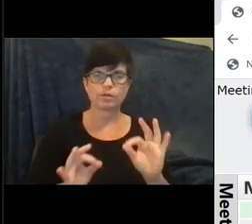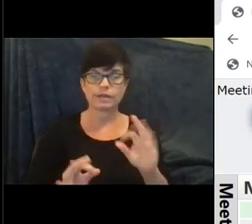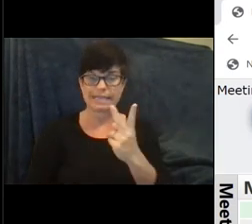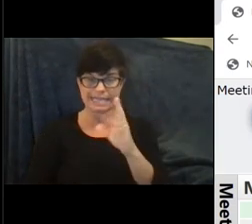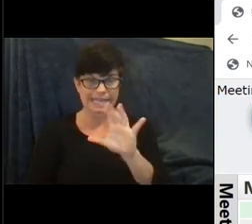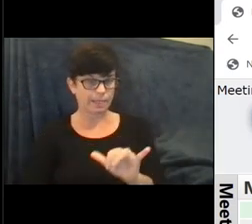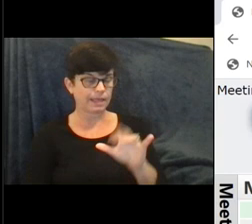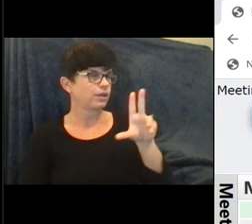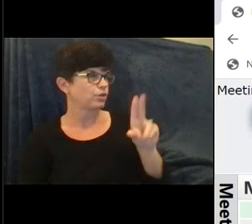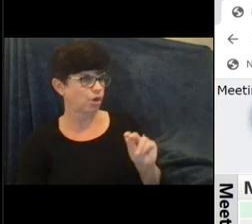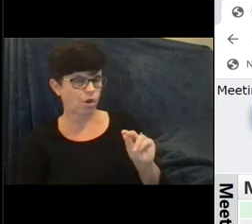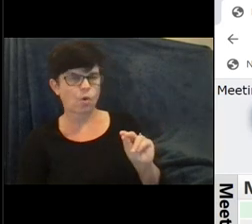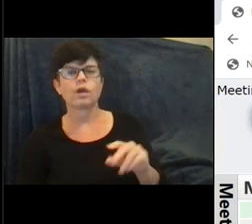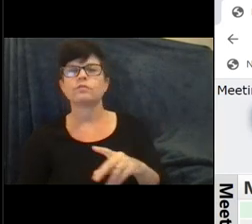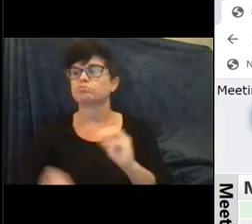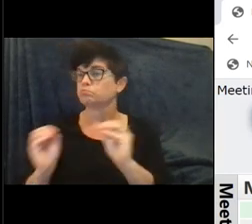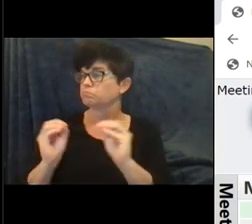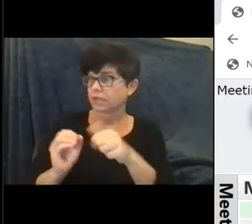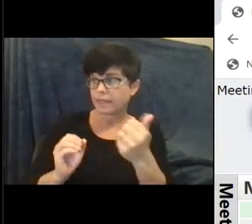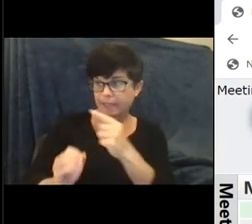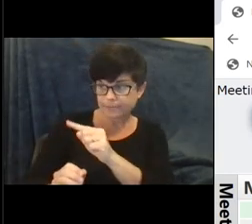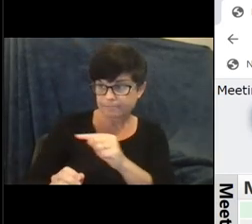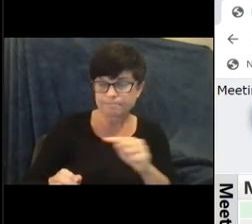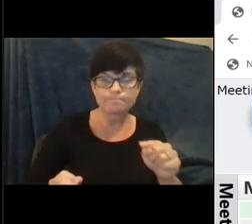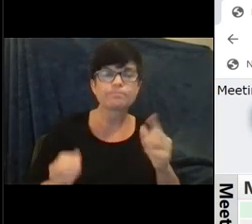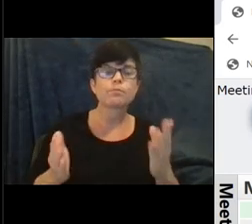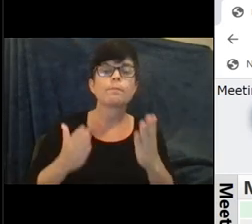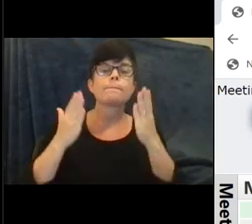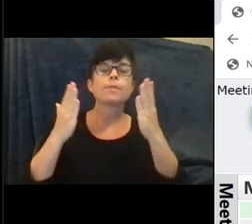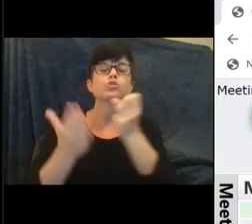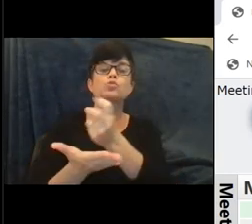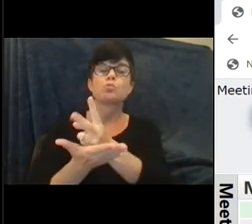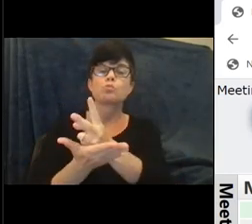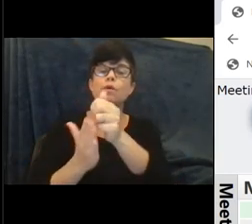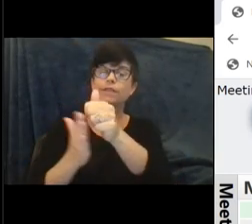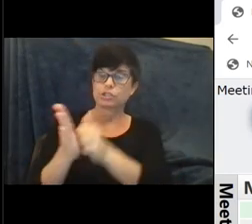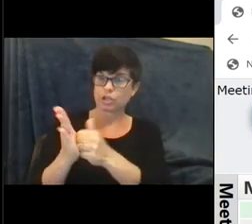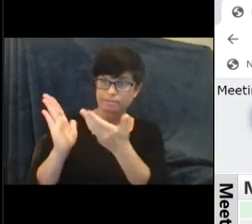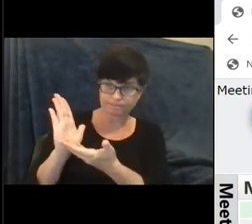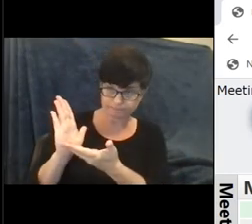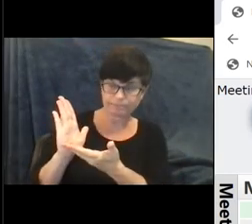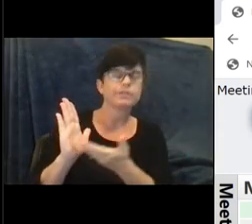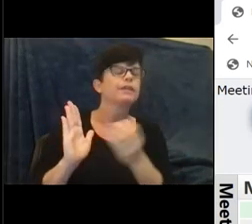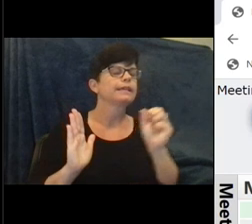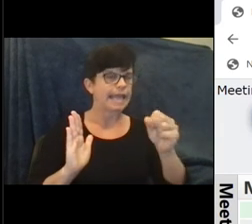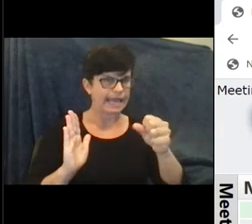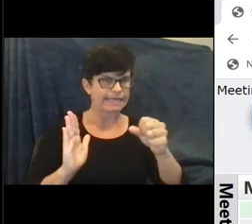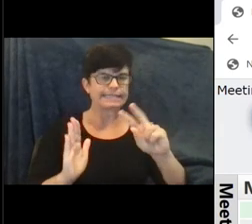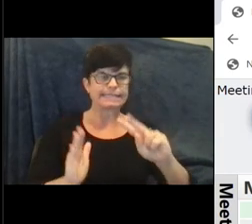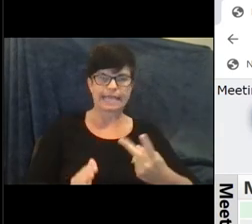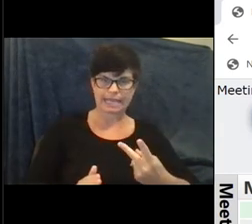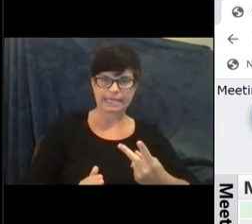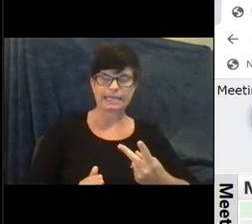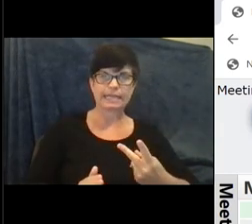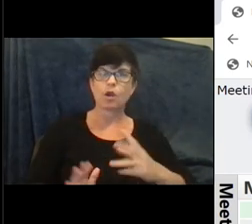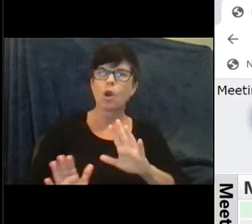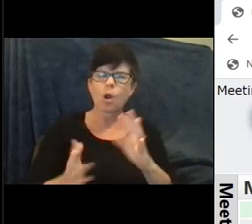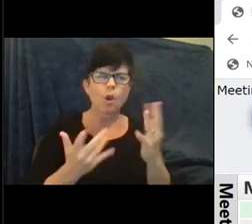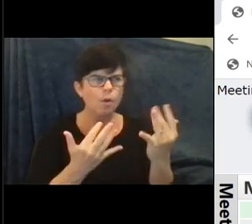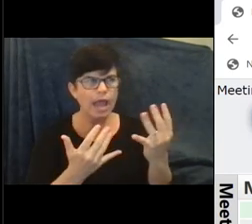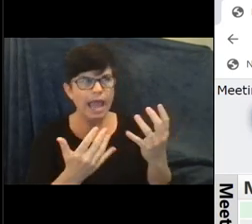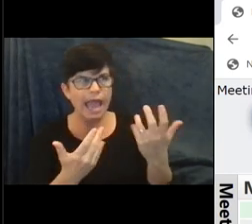No. Seeing nothing else, may I have a motion to approve the agenda as presented? So moved. Second. I didn't know if you